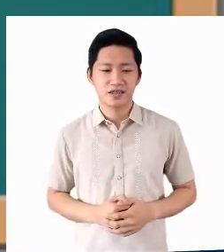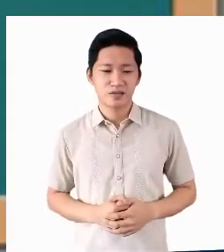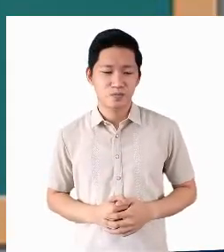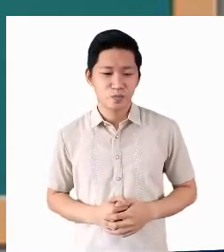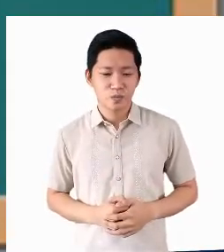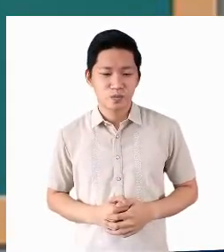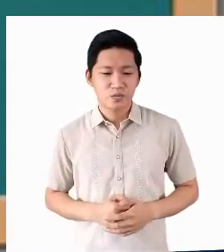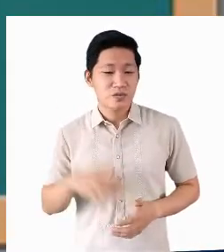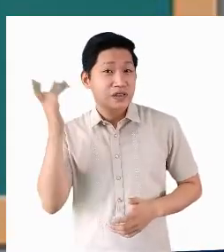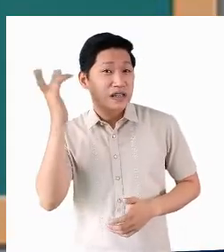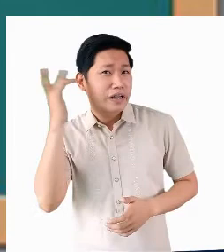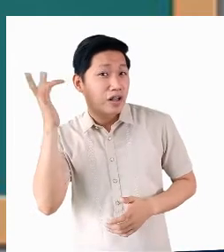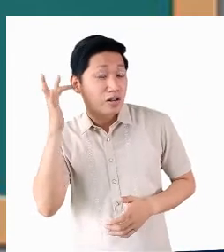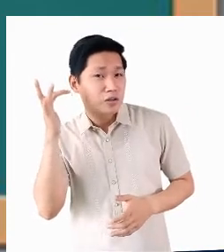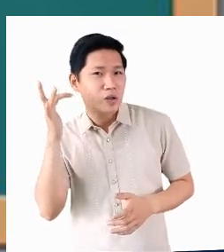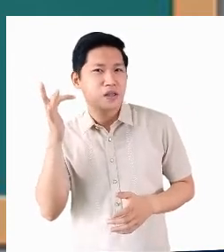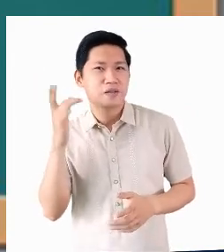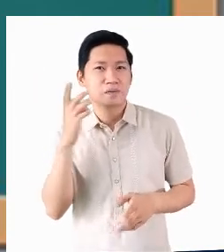noise from vehicles,